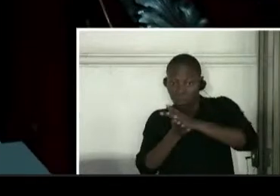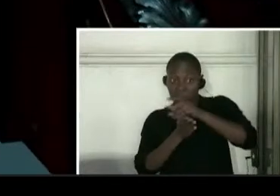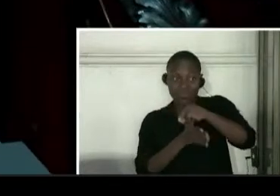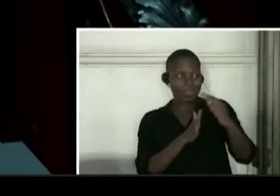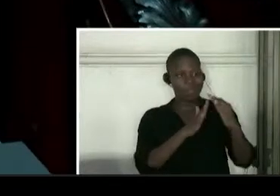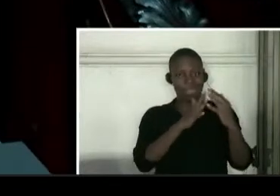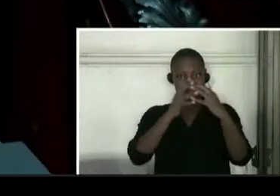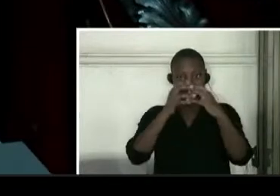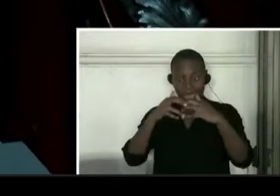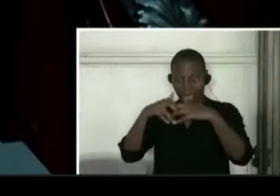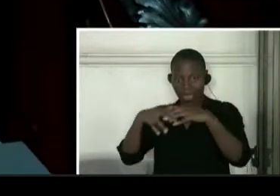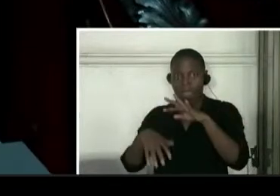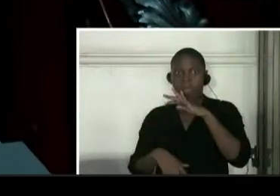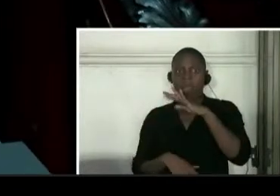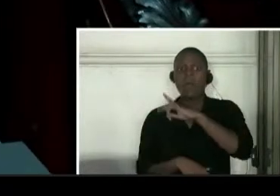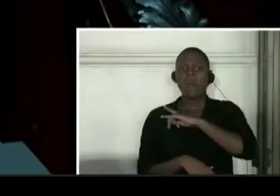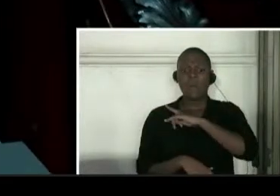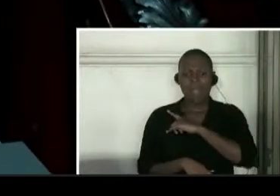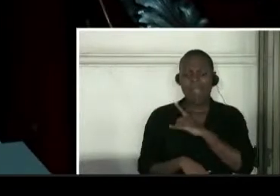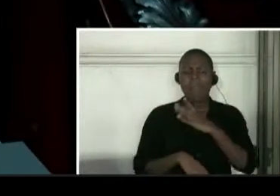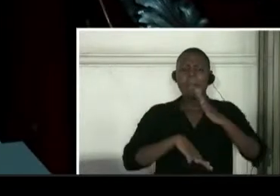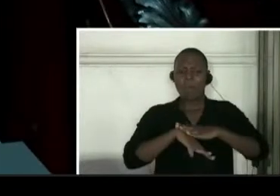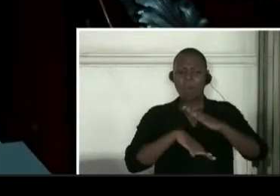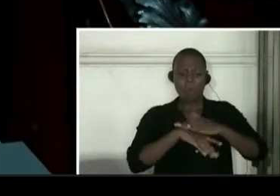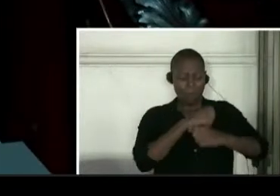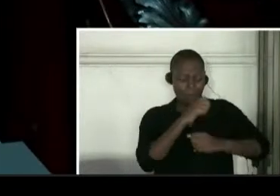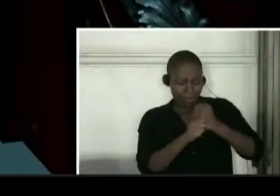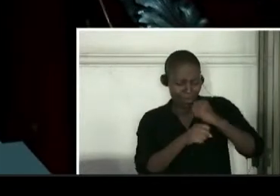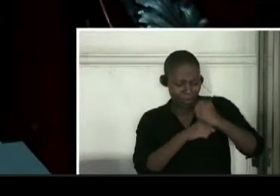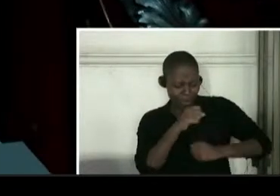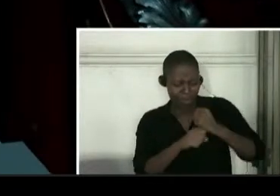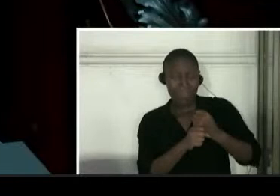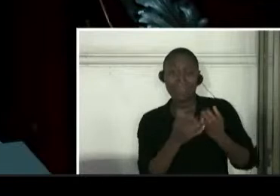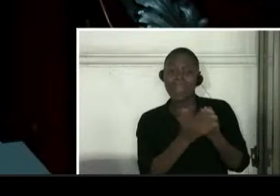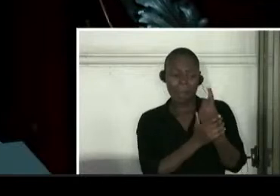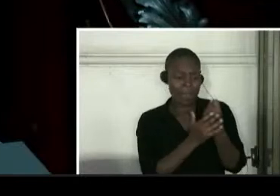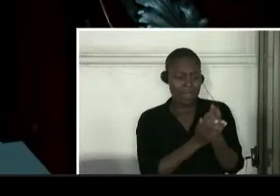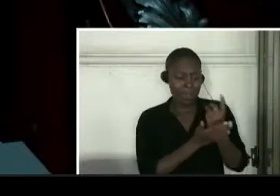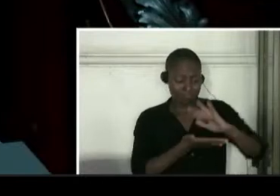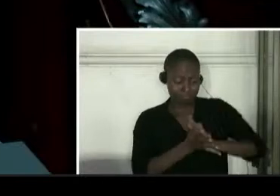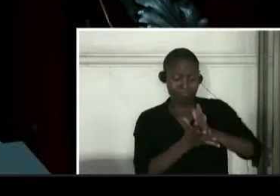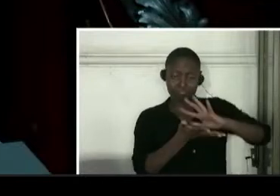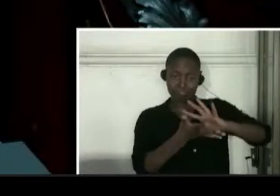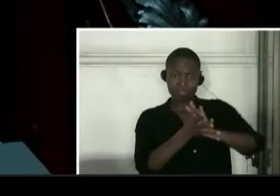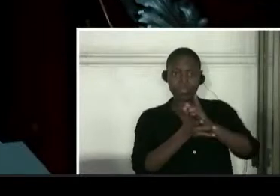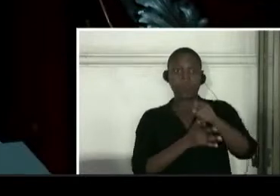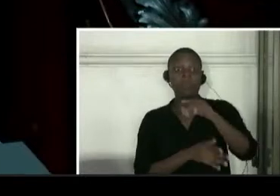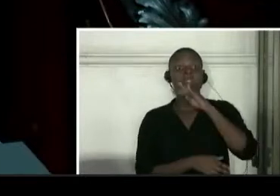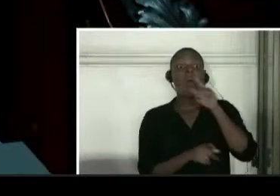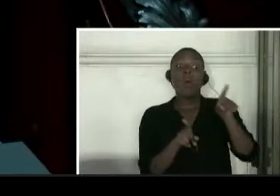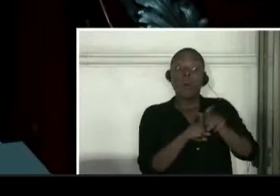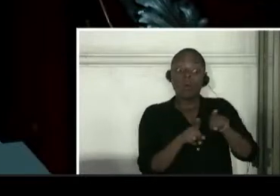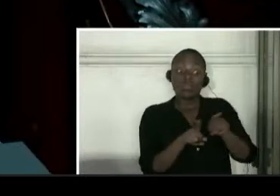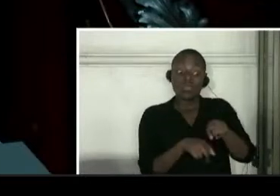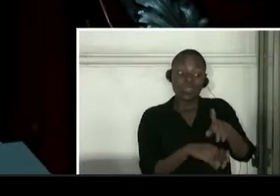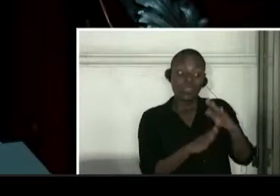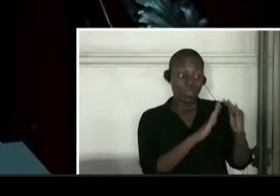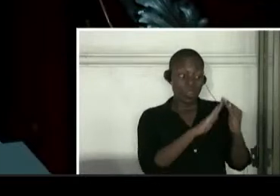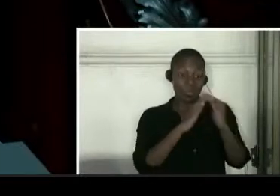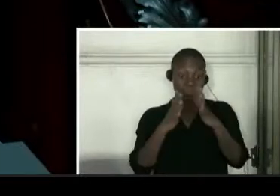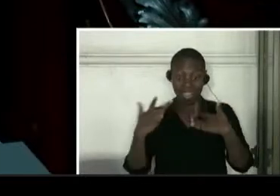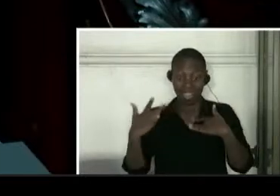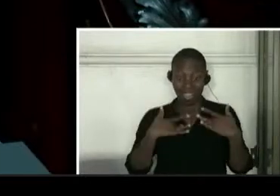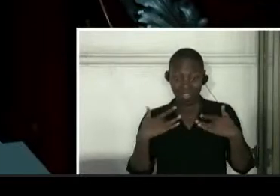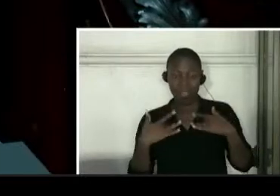up as more disasters occur year after year. Lastly, the communities complained about the mismanagement of the